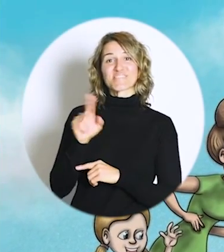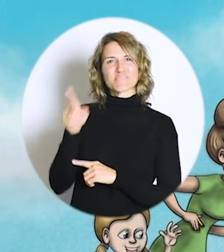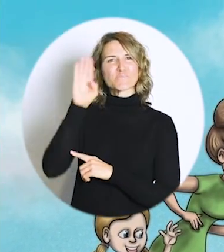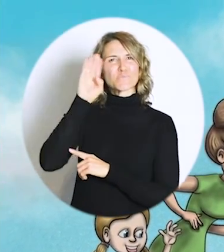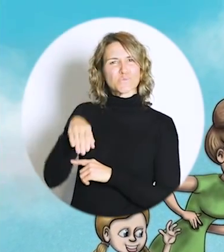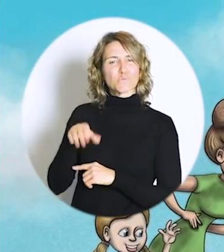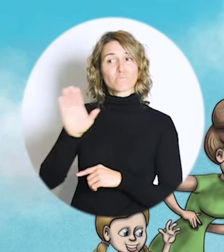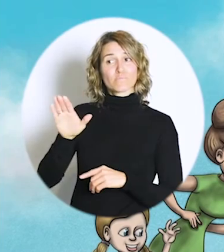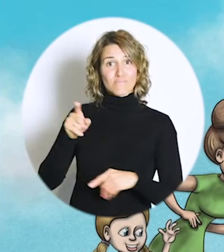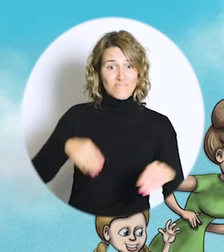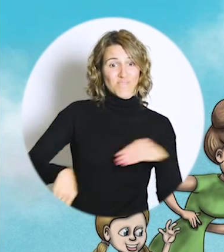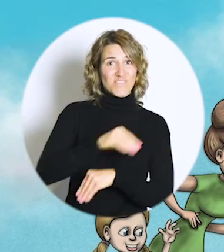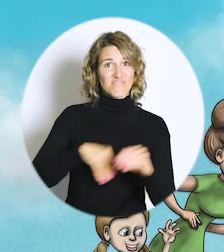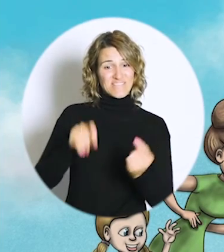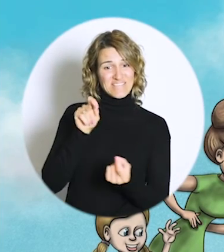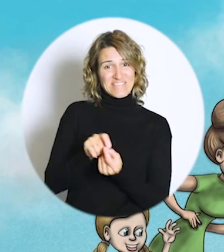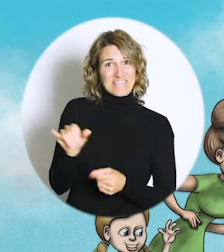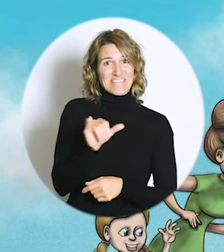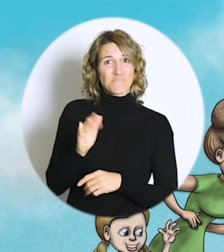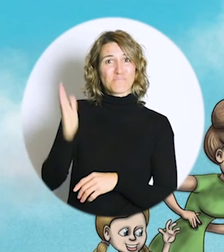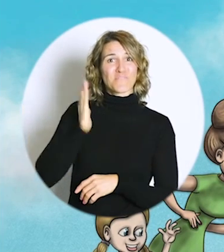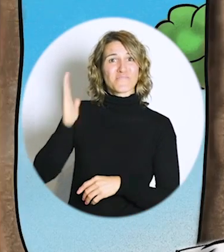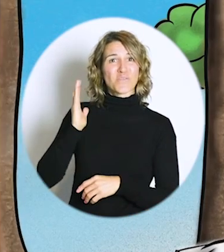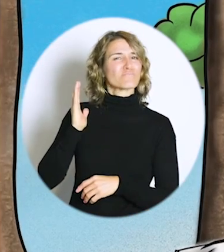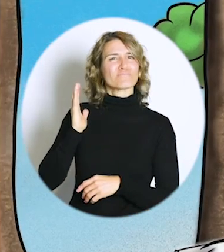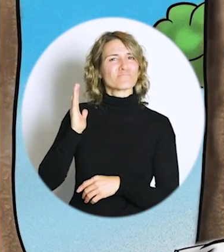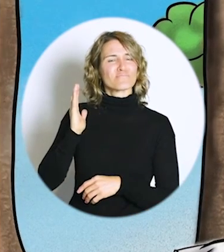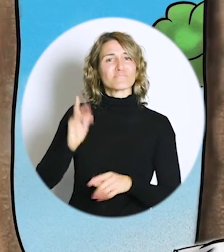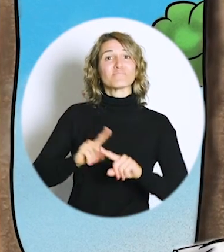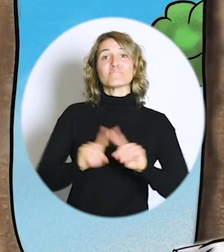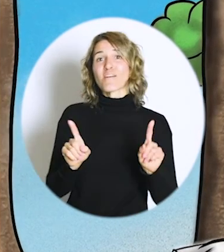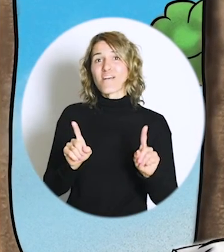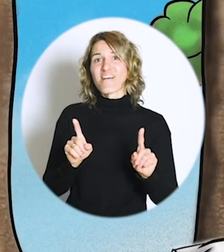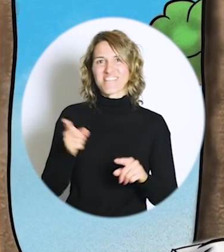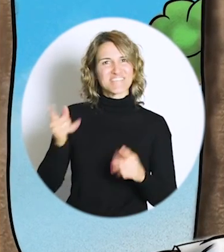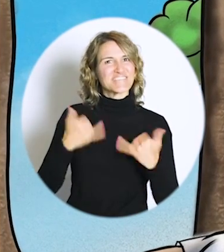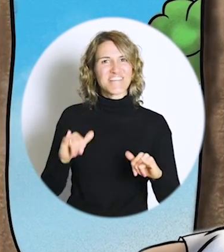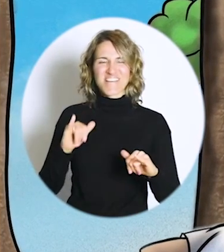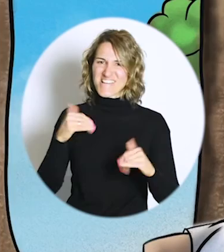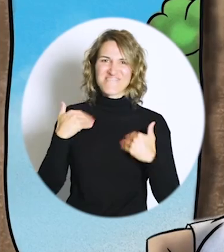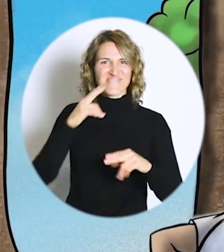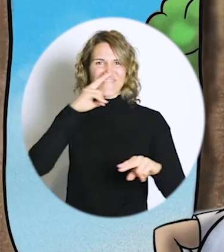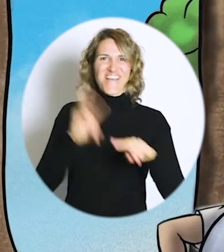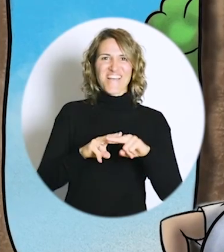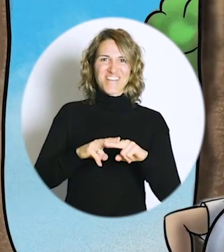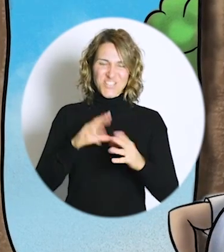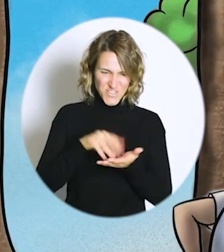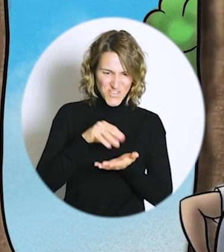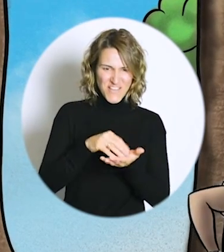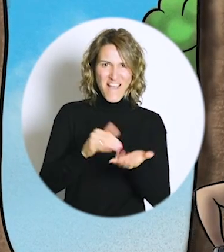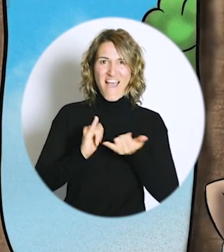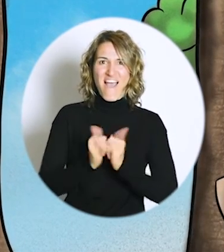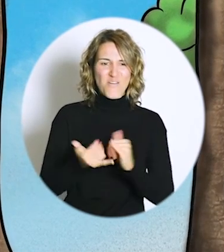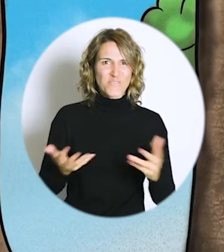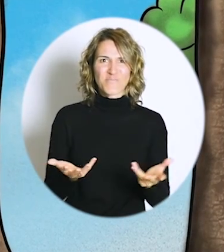Rick knew that he wouldn't be able to move exactly the way he did before. But he was having fun learning